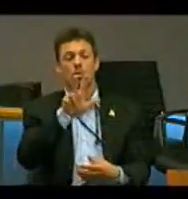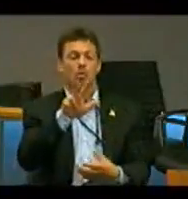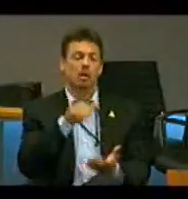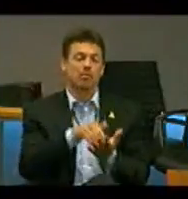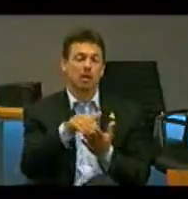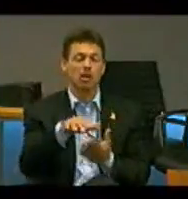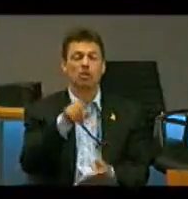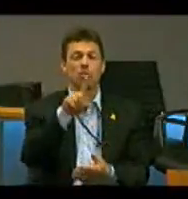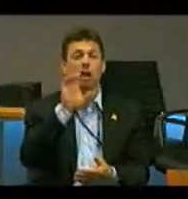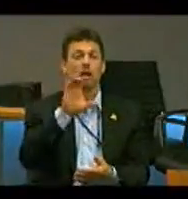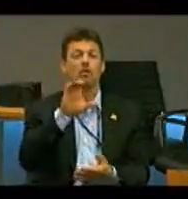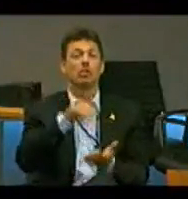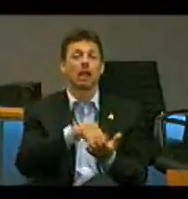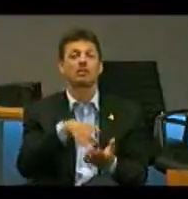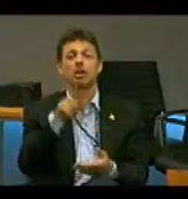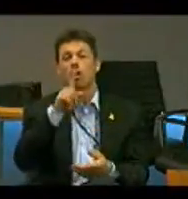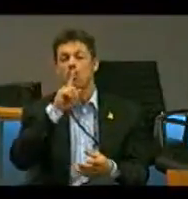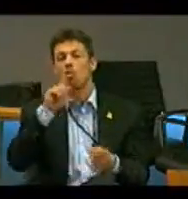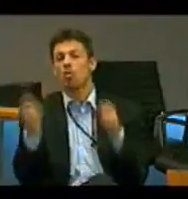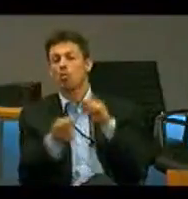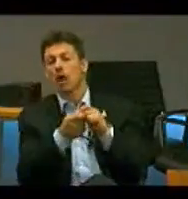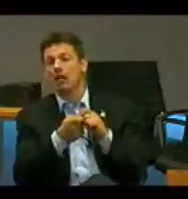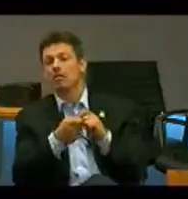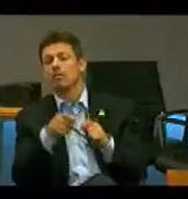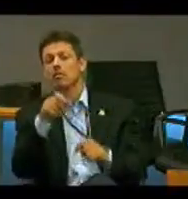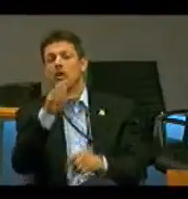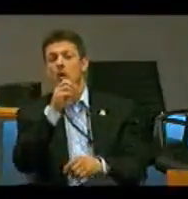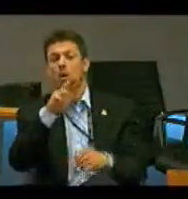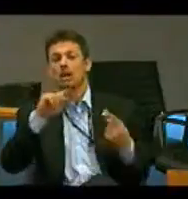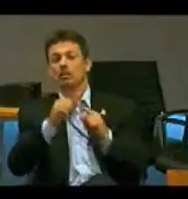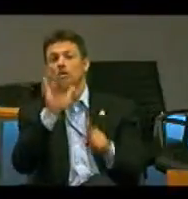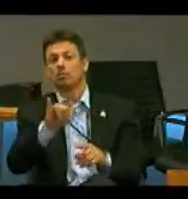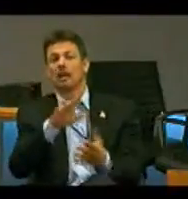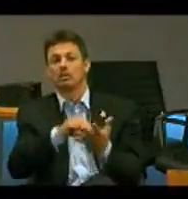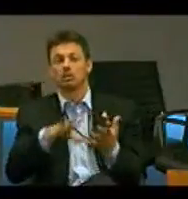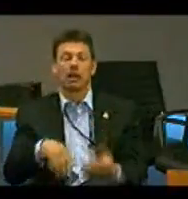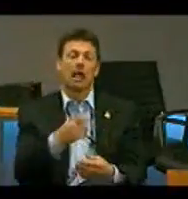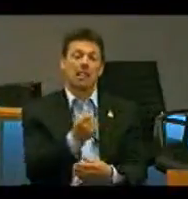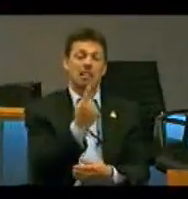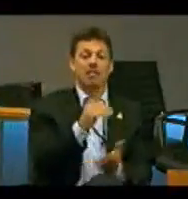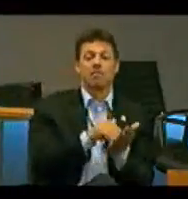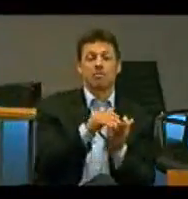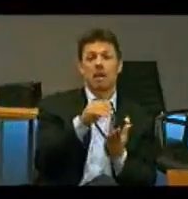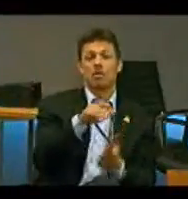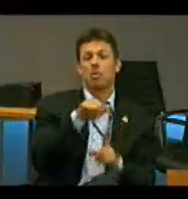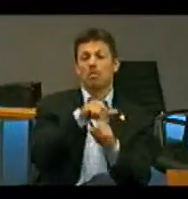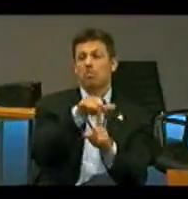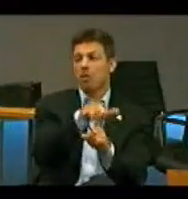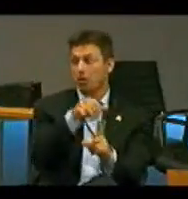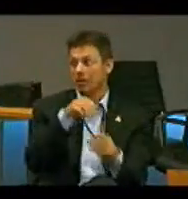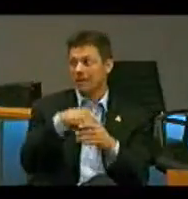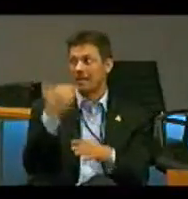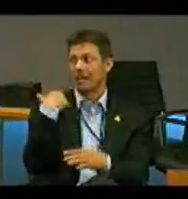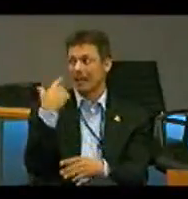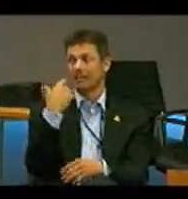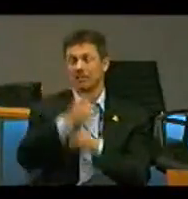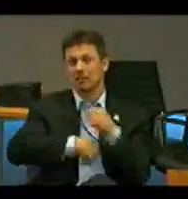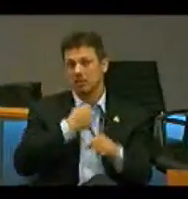3,100,000 reported being threatened or injured with weapons. 11,400,000 were bullied in the last